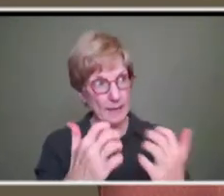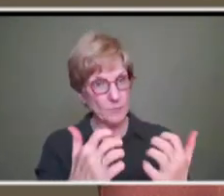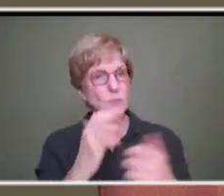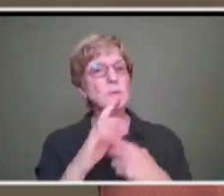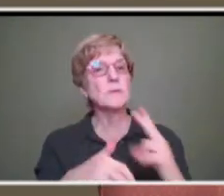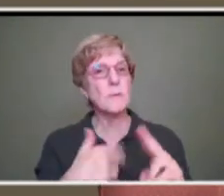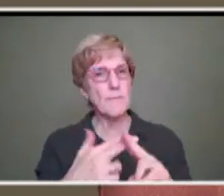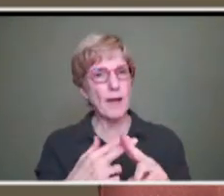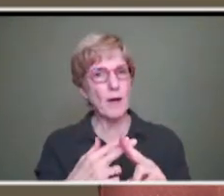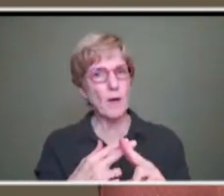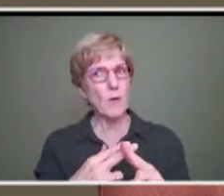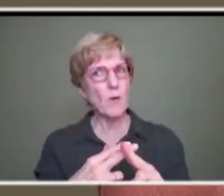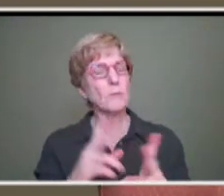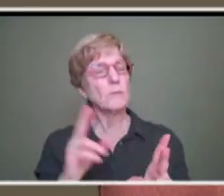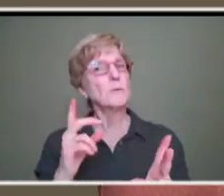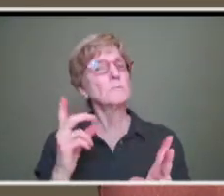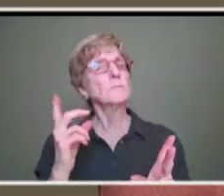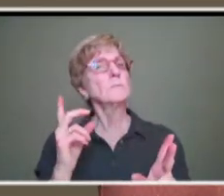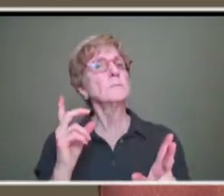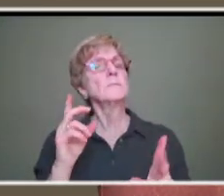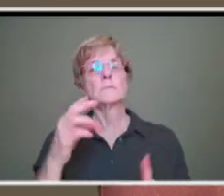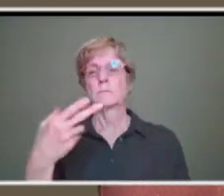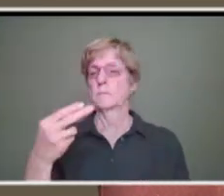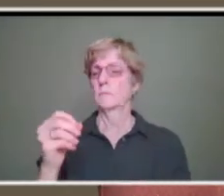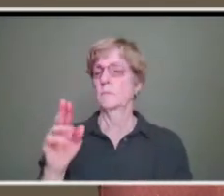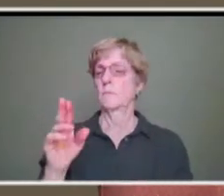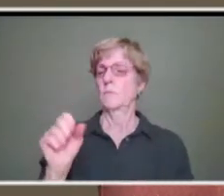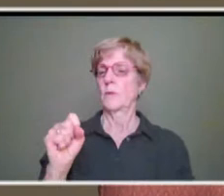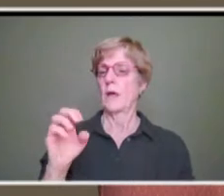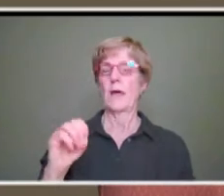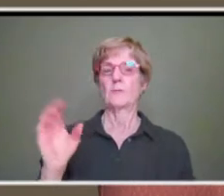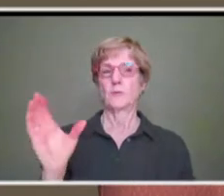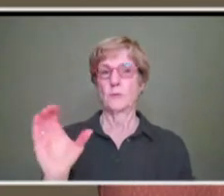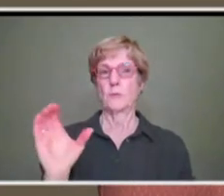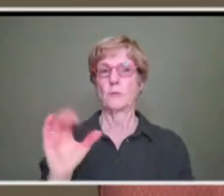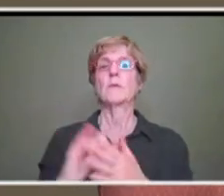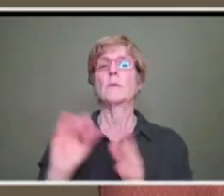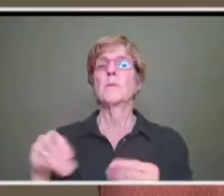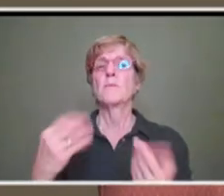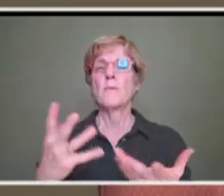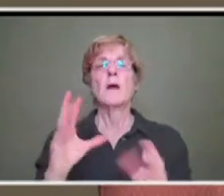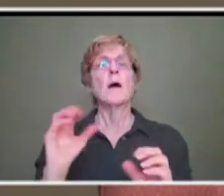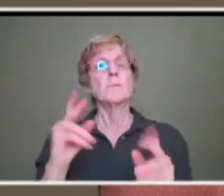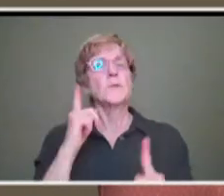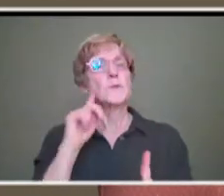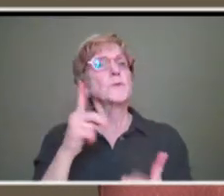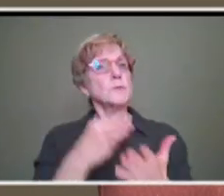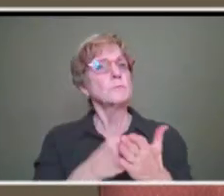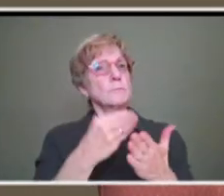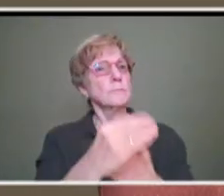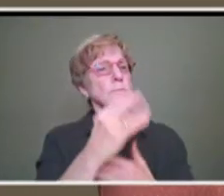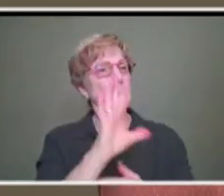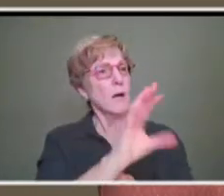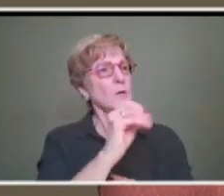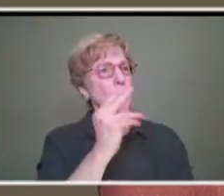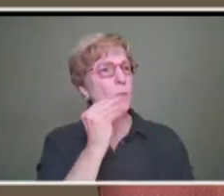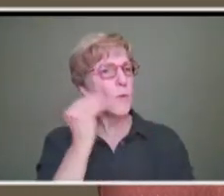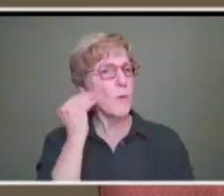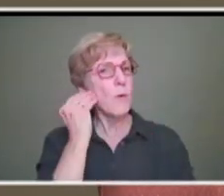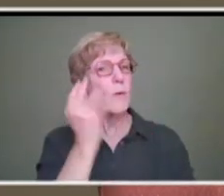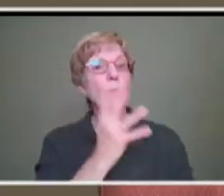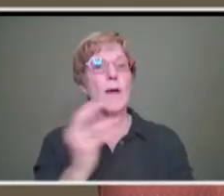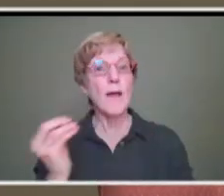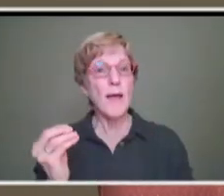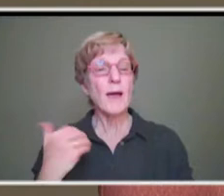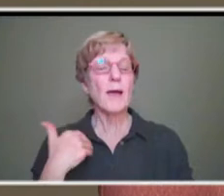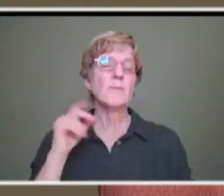looking at House Charlotte program which really provides home ownership opportunities and also we have